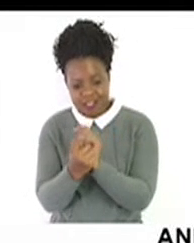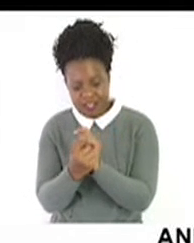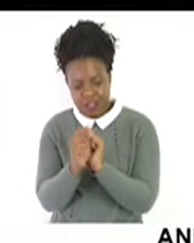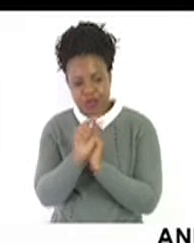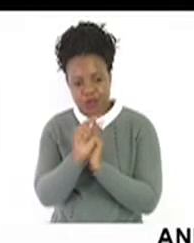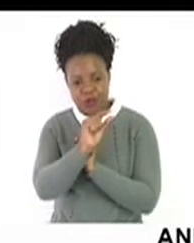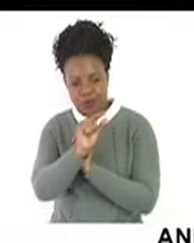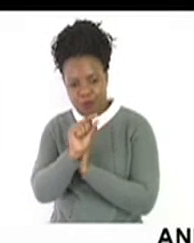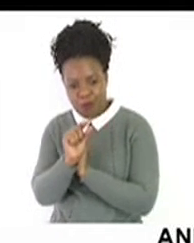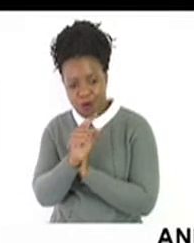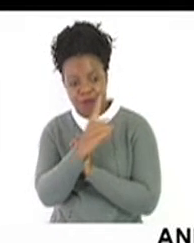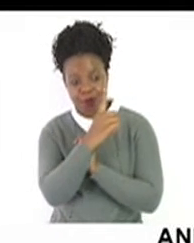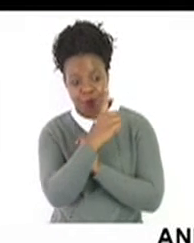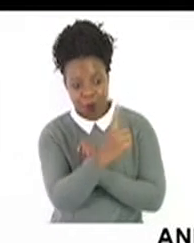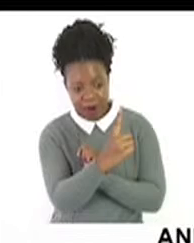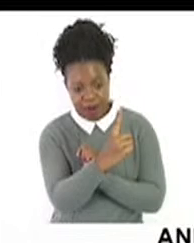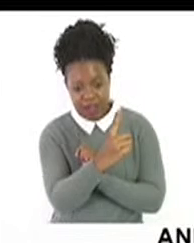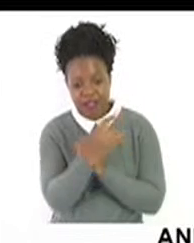of nouns.